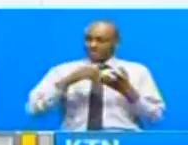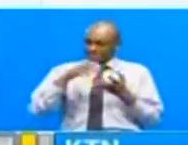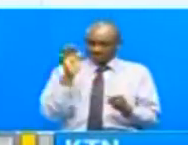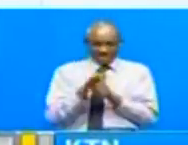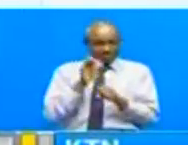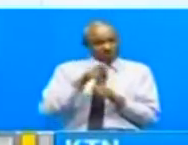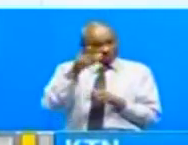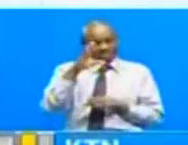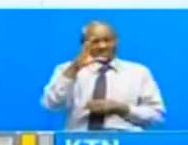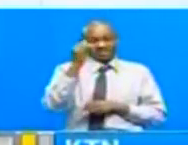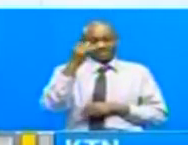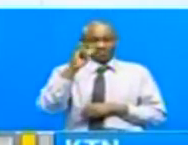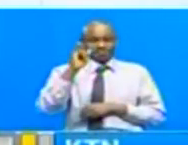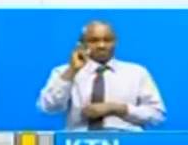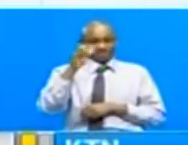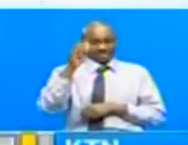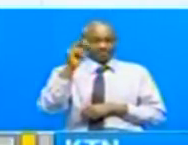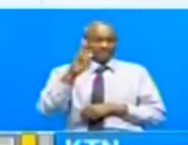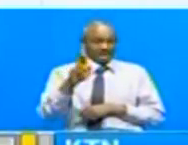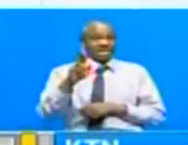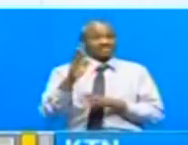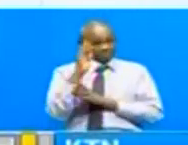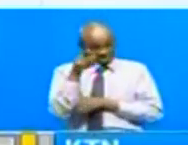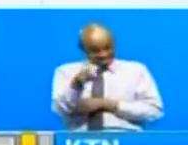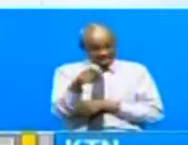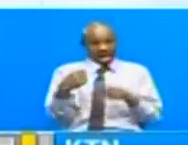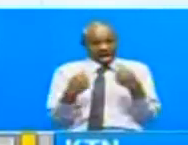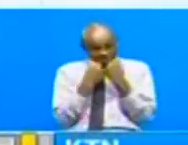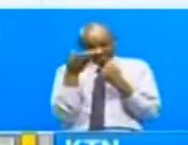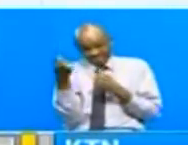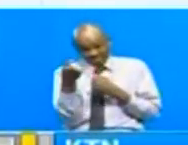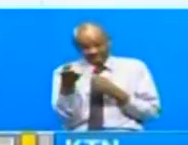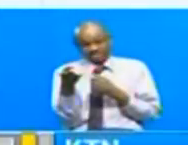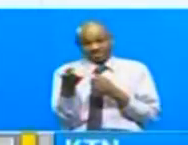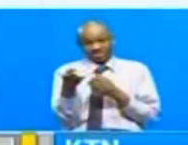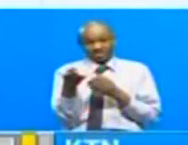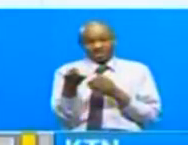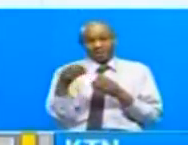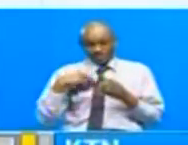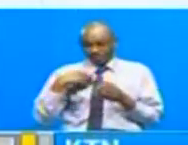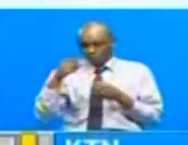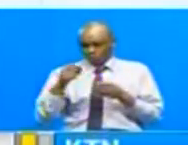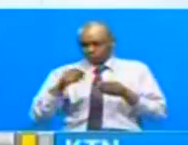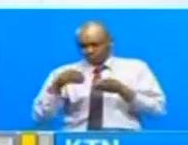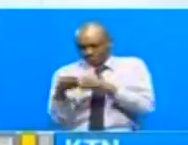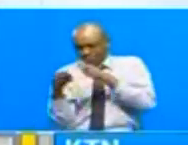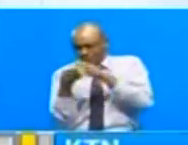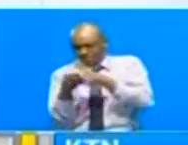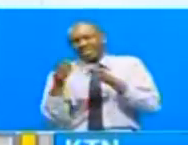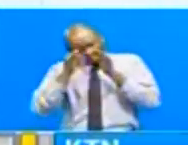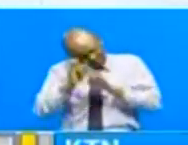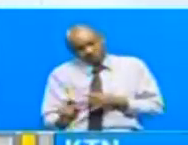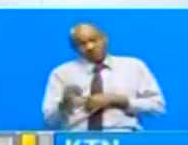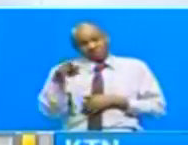these cybersecurity attacks or attacks that are propagated with hackers are done with help of an